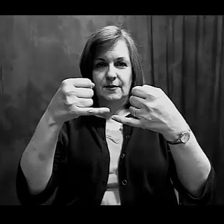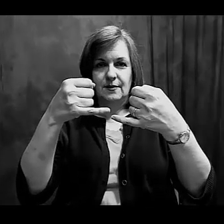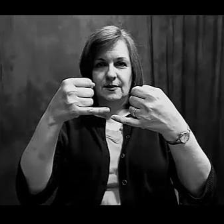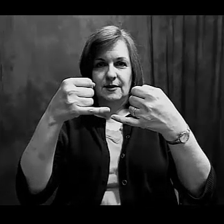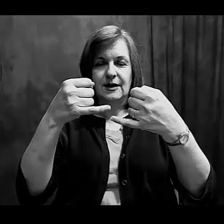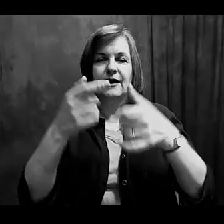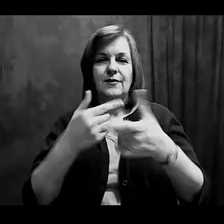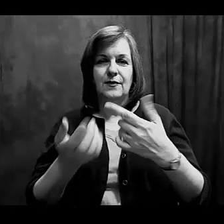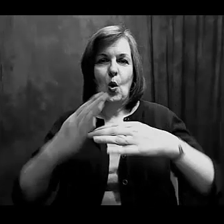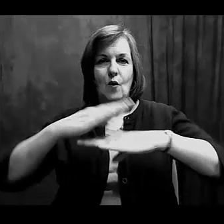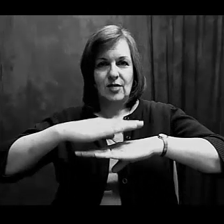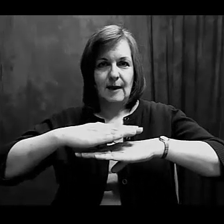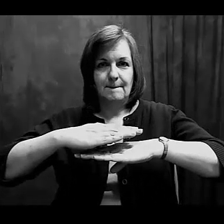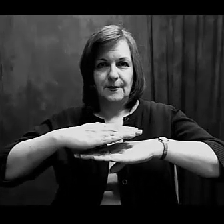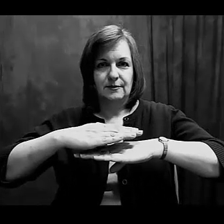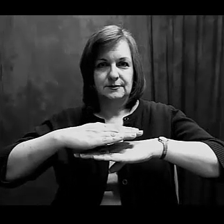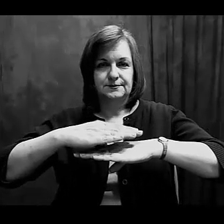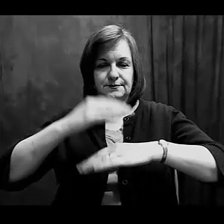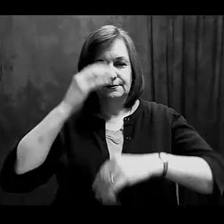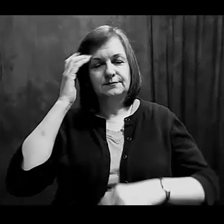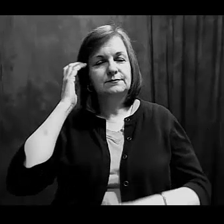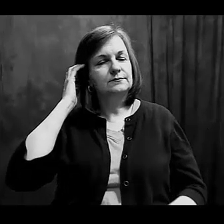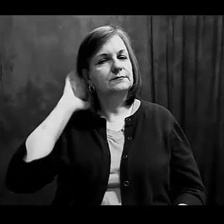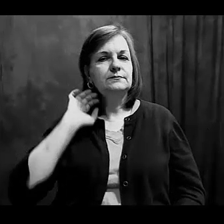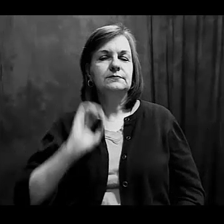get this overlap